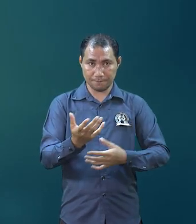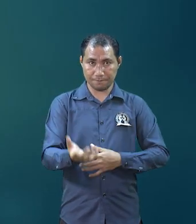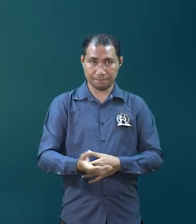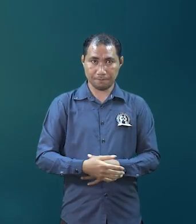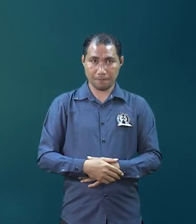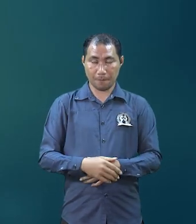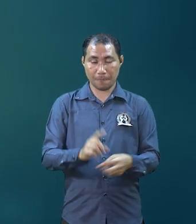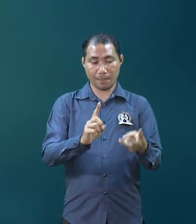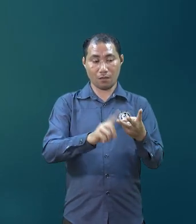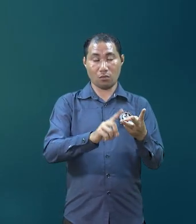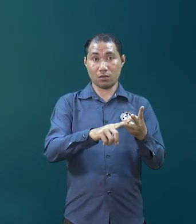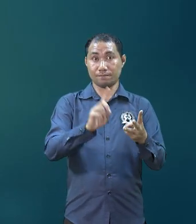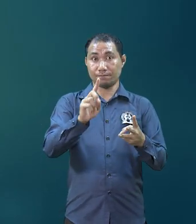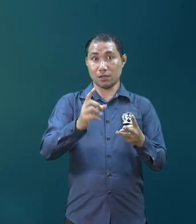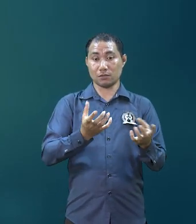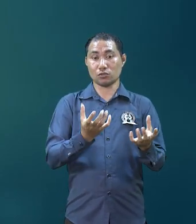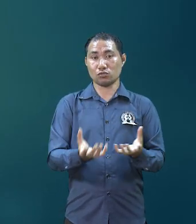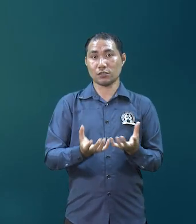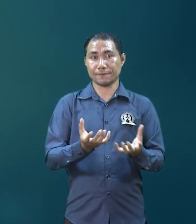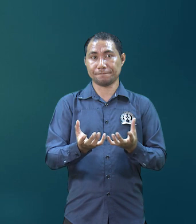The third one is cook.